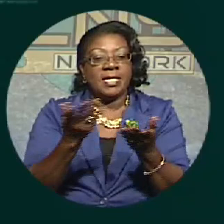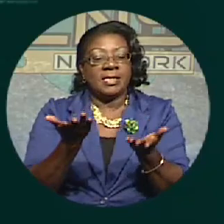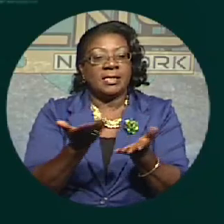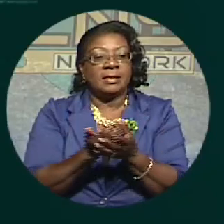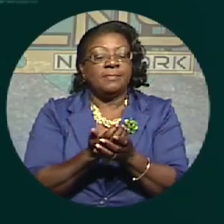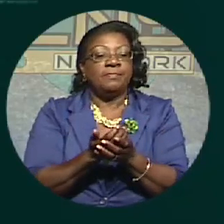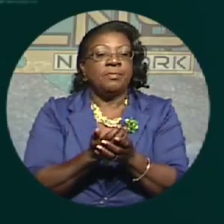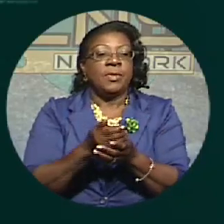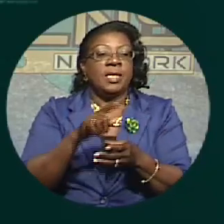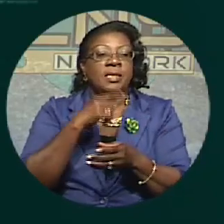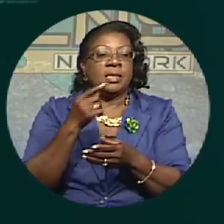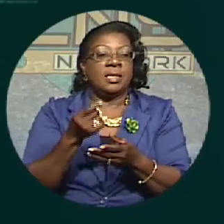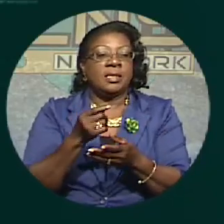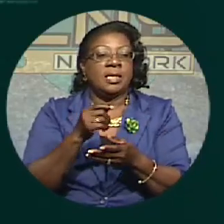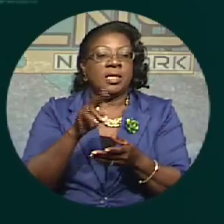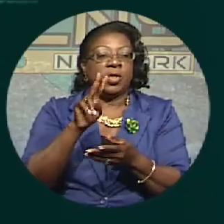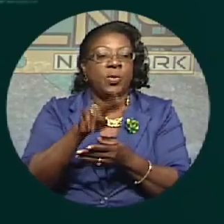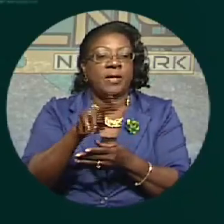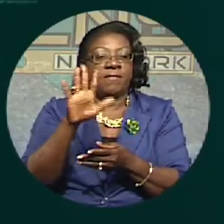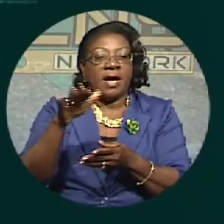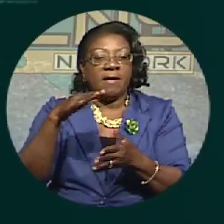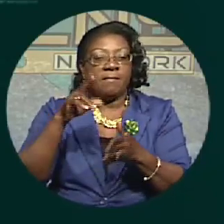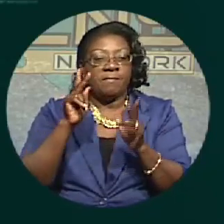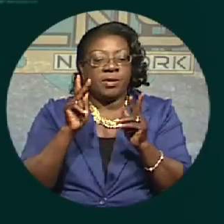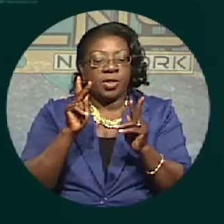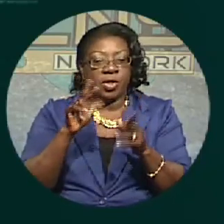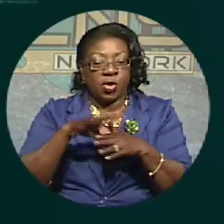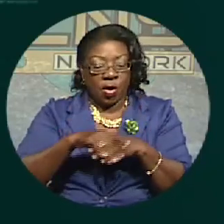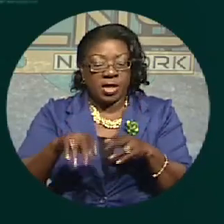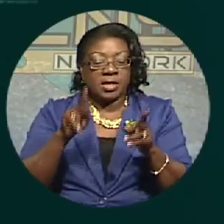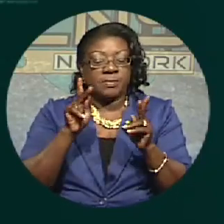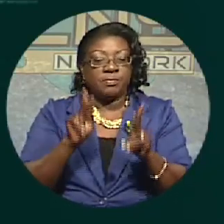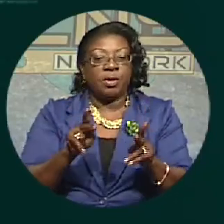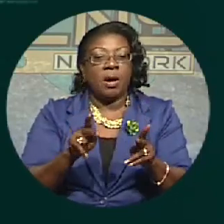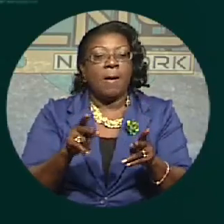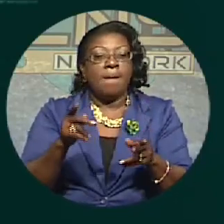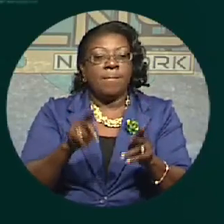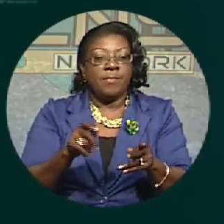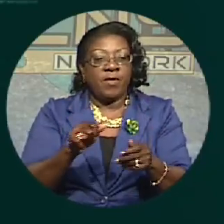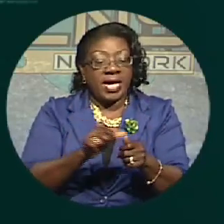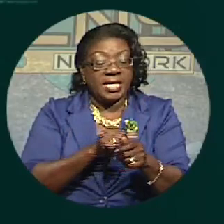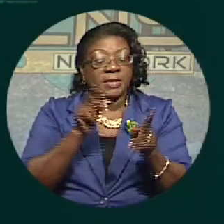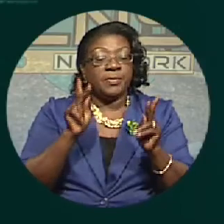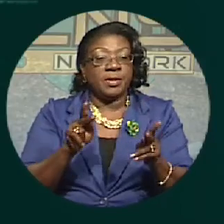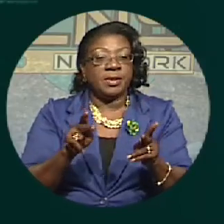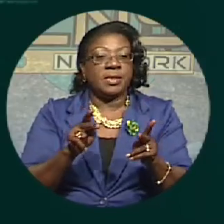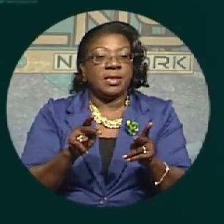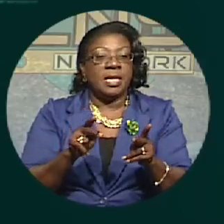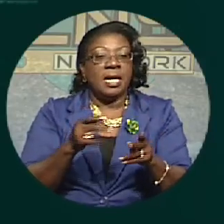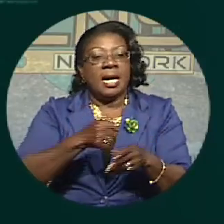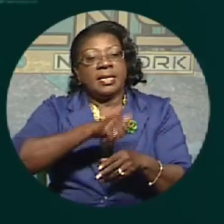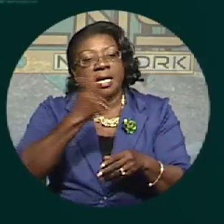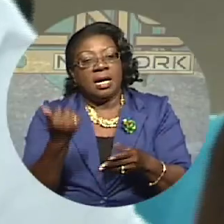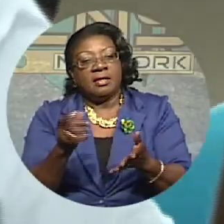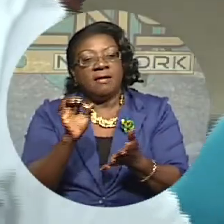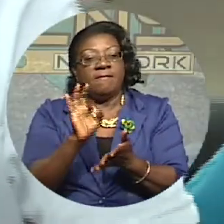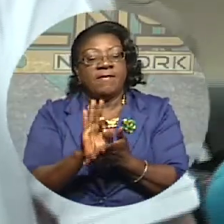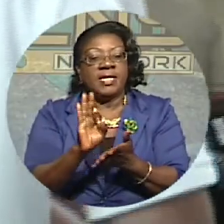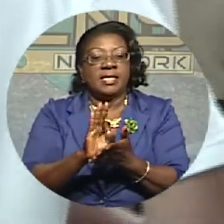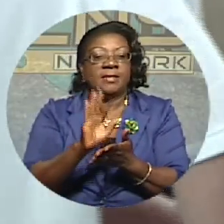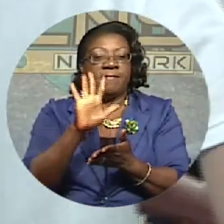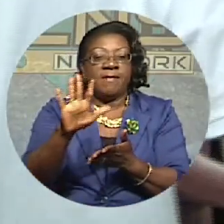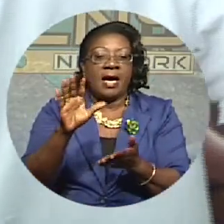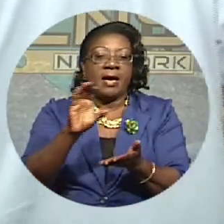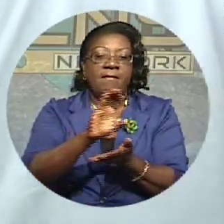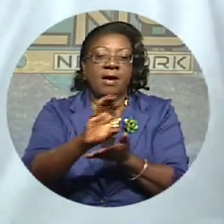fee capped at $500 per import, which replaces a $10 stamp duty levy, and other fees. But